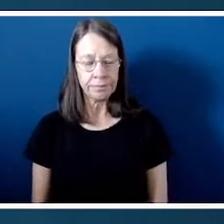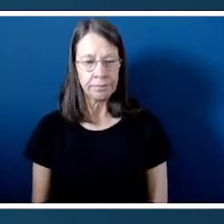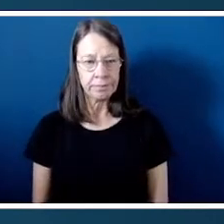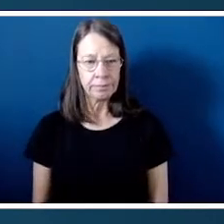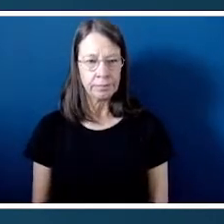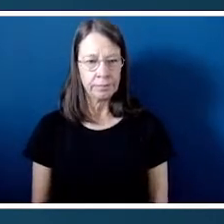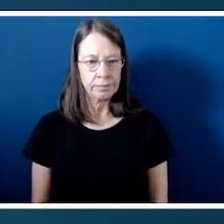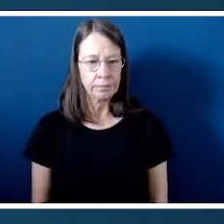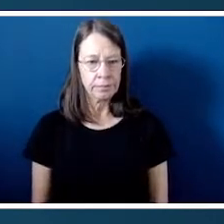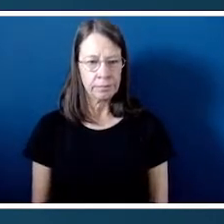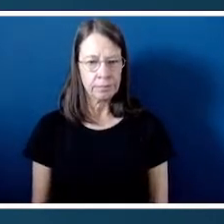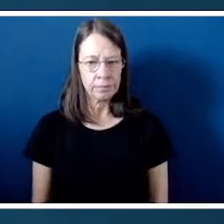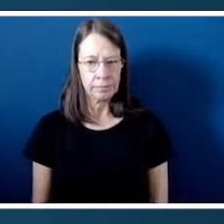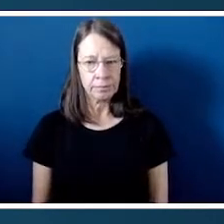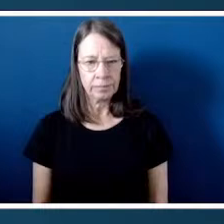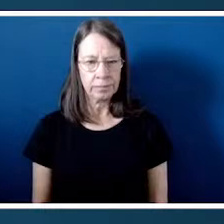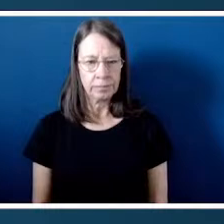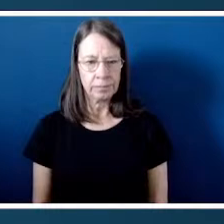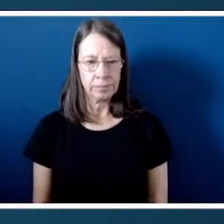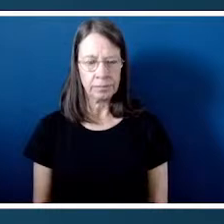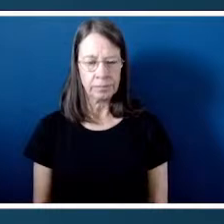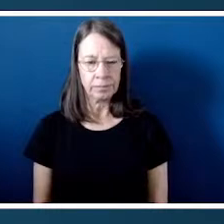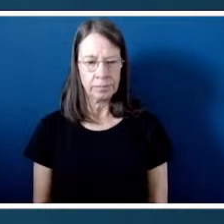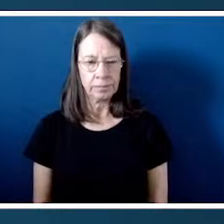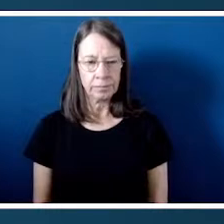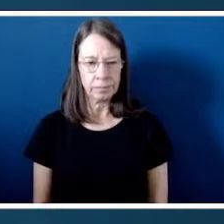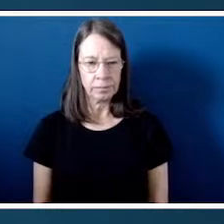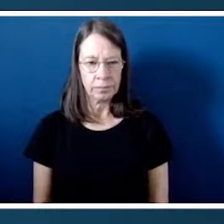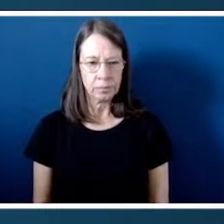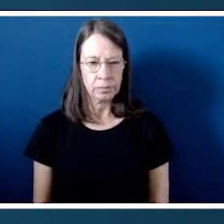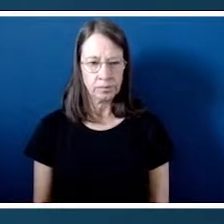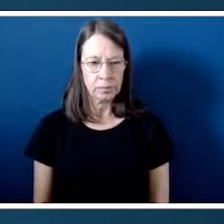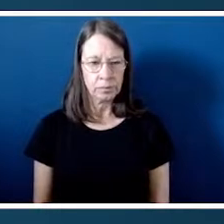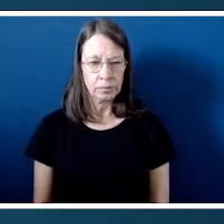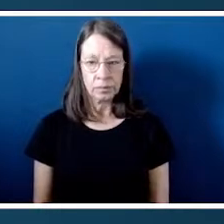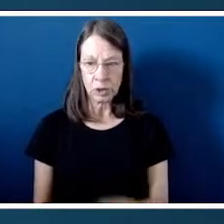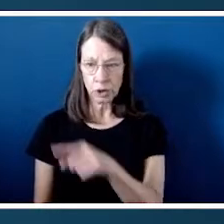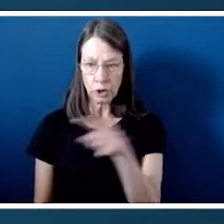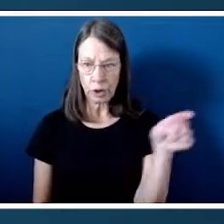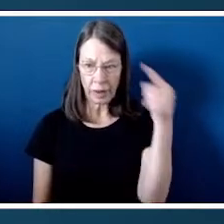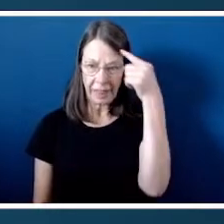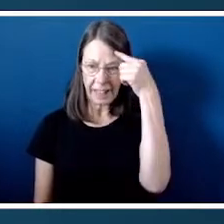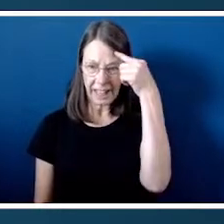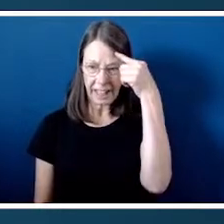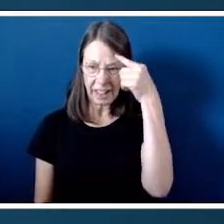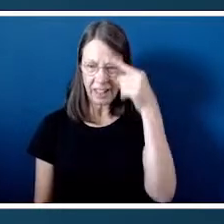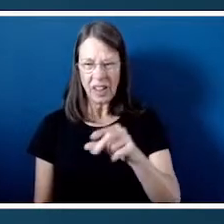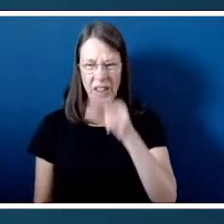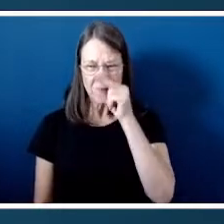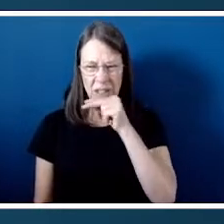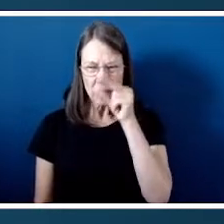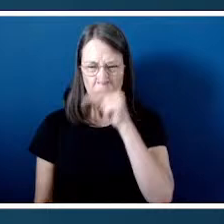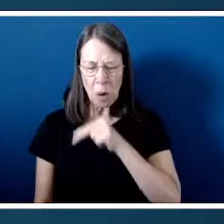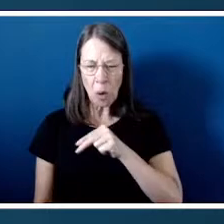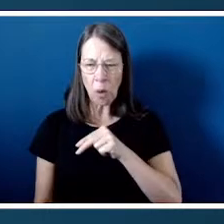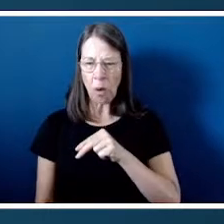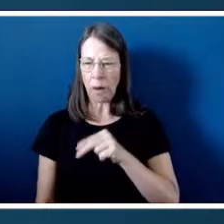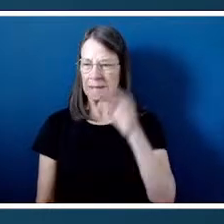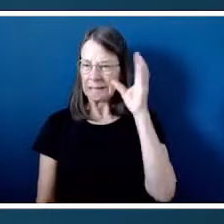the smallest states in the world should be required to take loans to pay for the impact of a climate